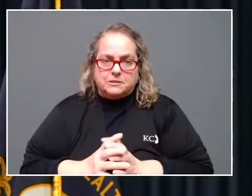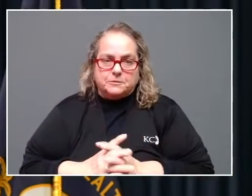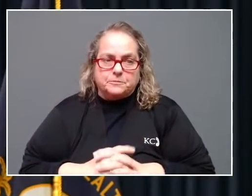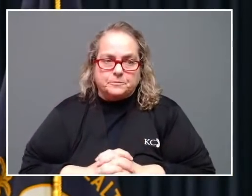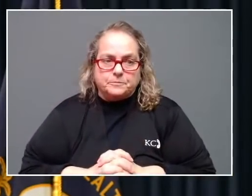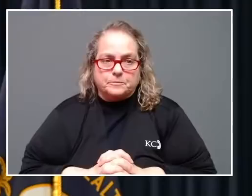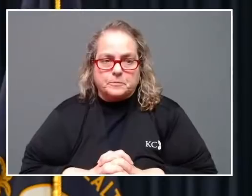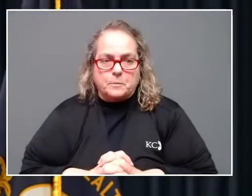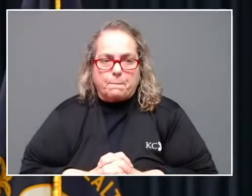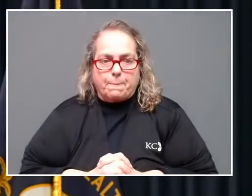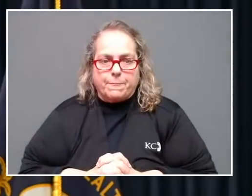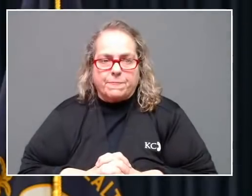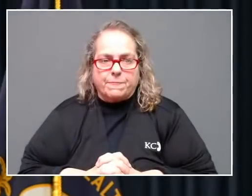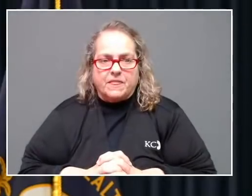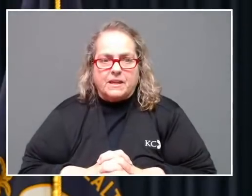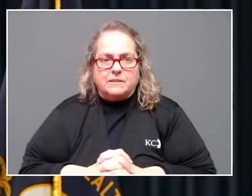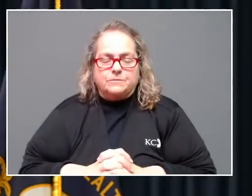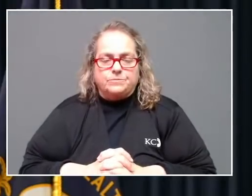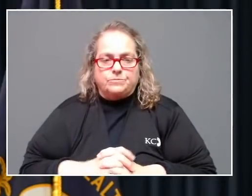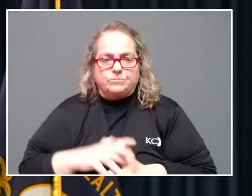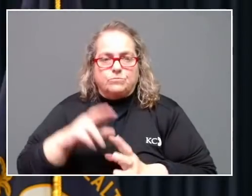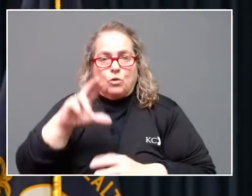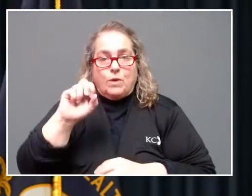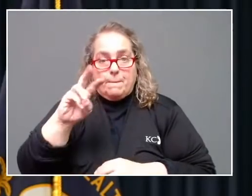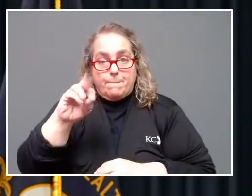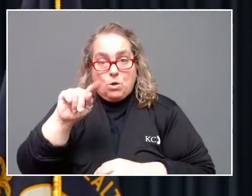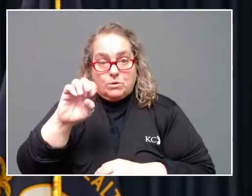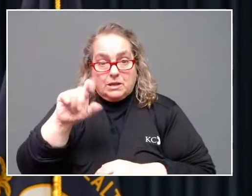All right, now remotely, Tom Latek.